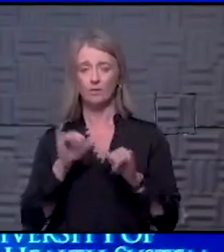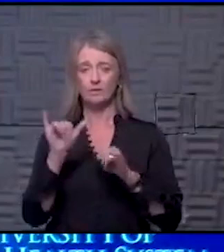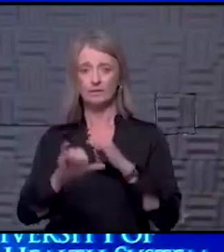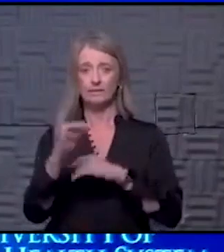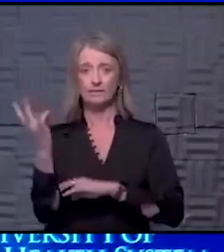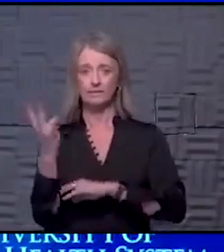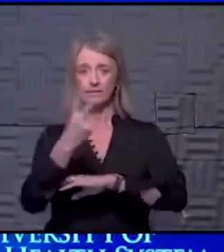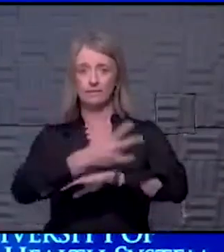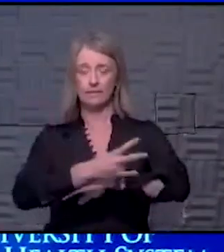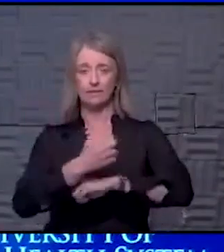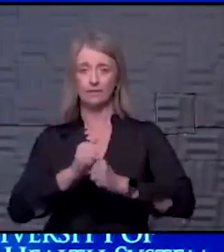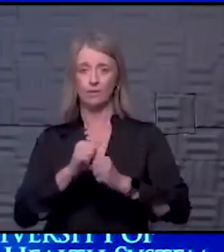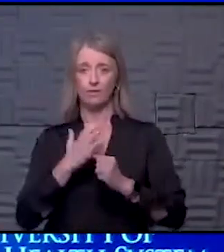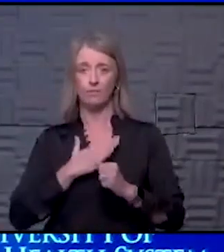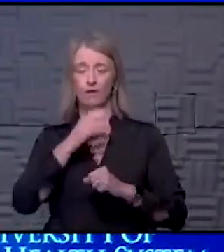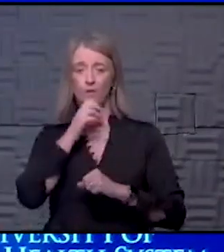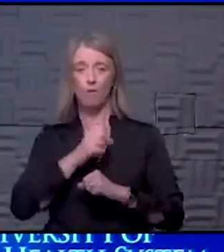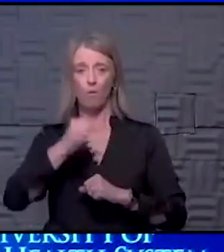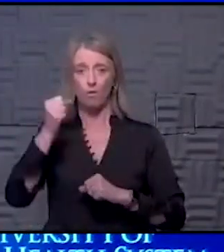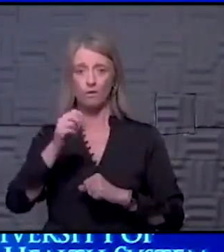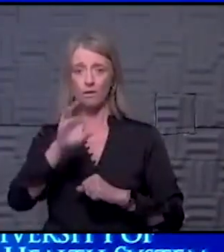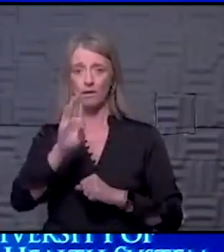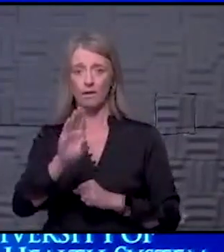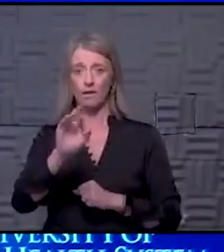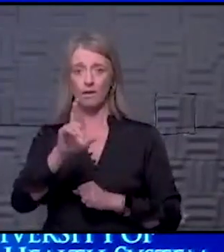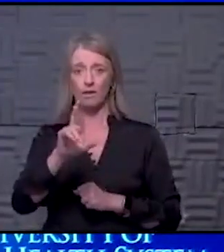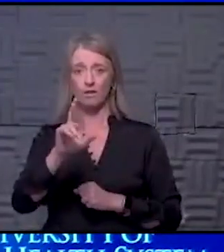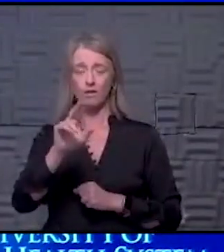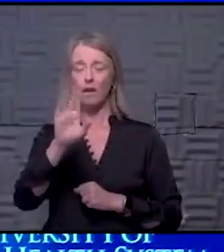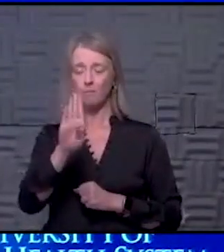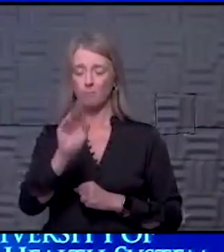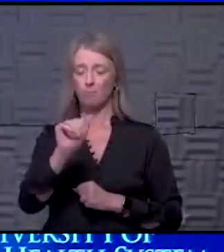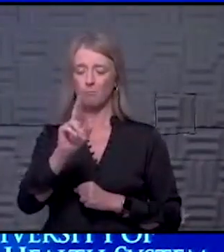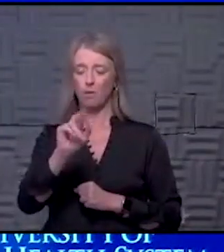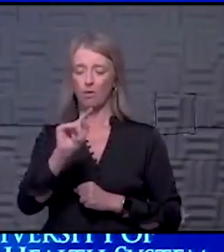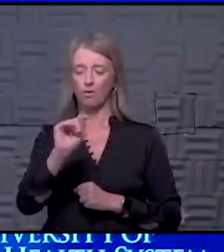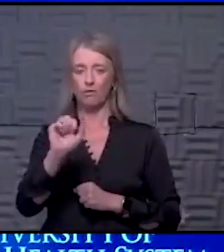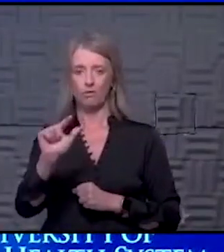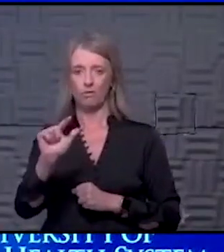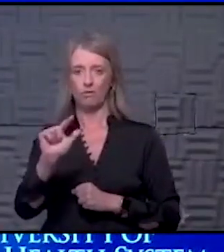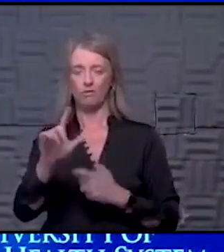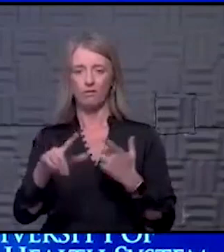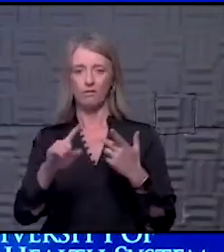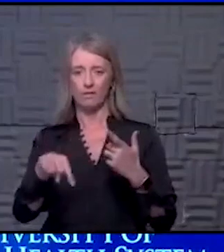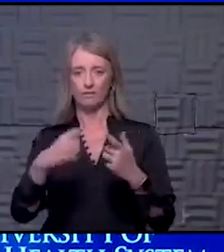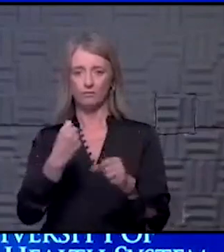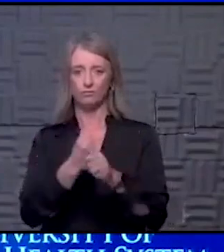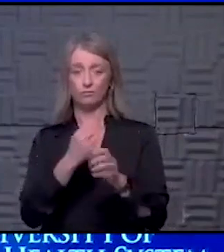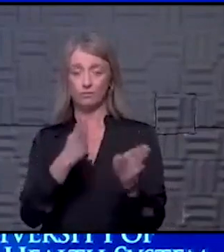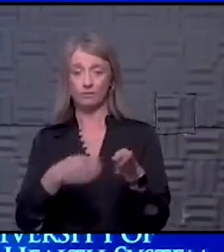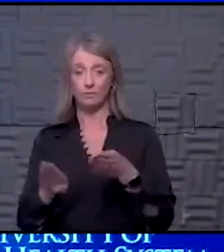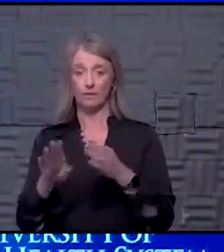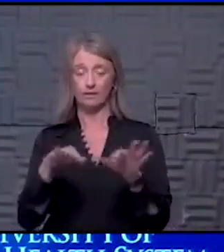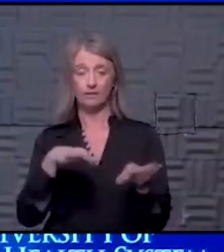days with my oldest at Bartle this year. And the plan there, as has been explained to parents, is